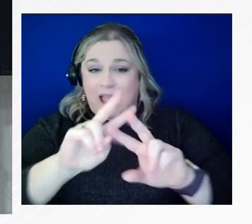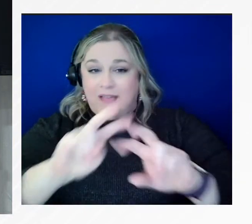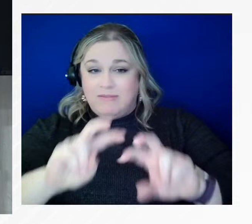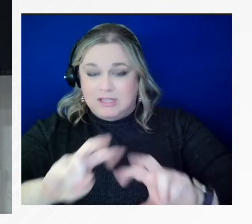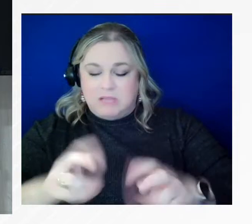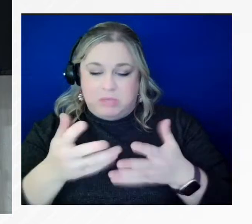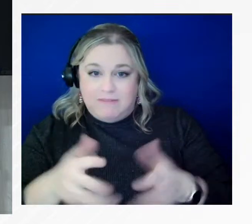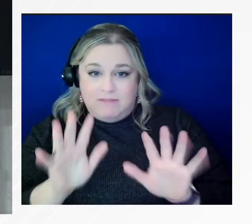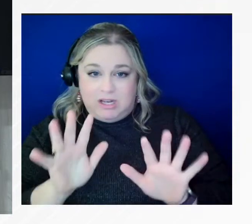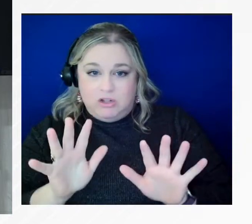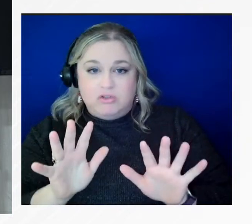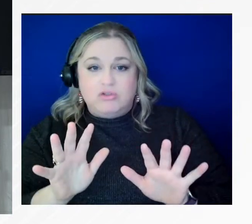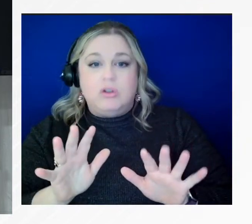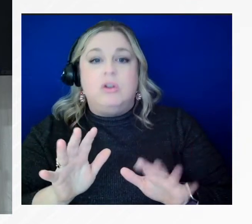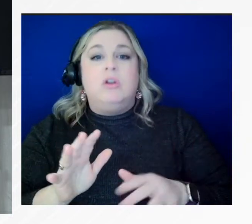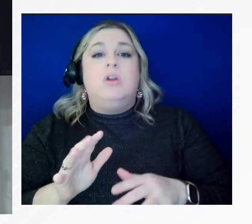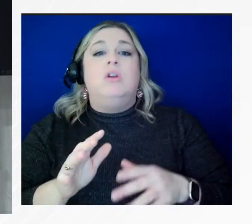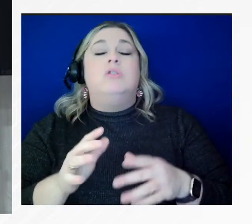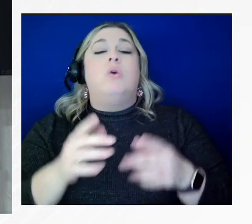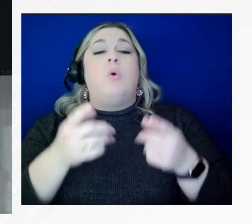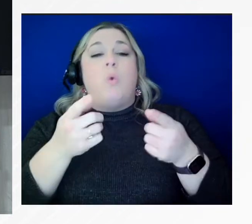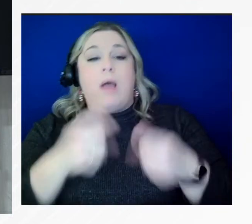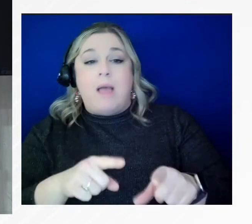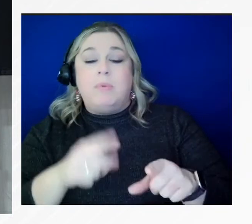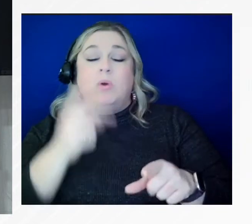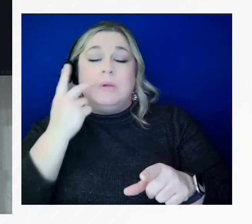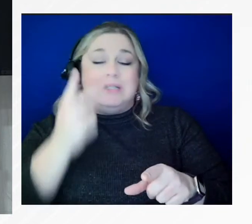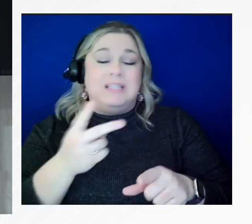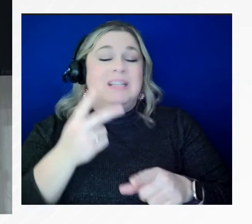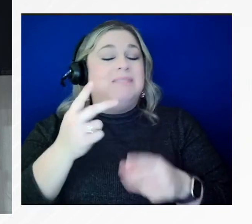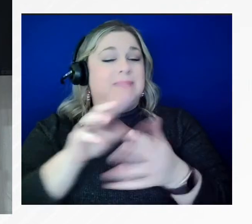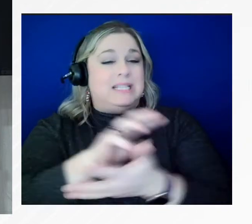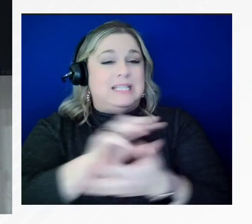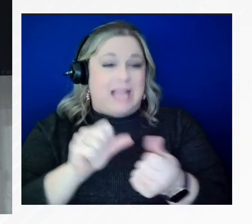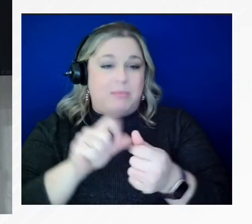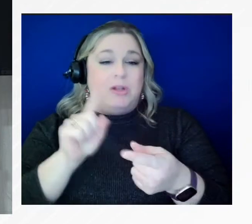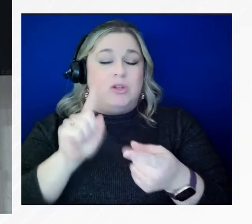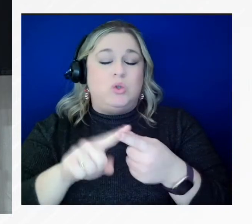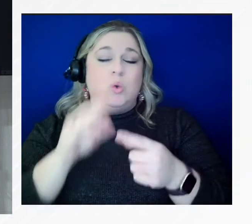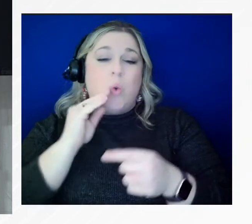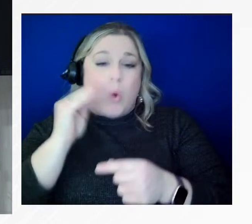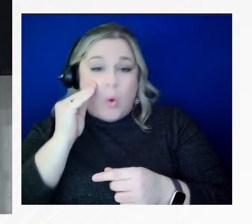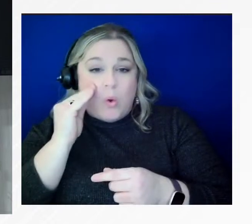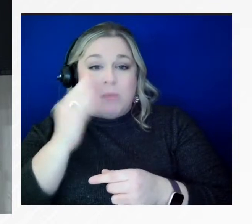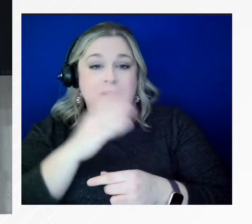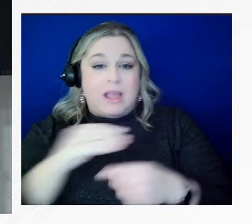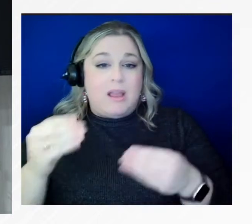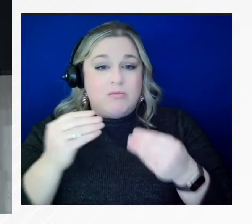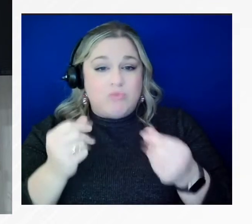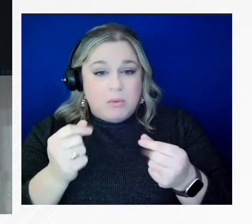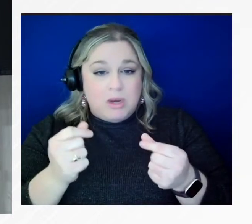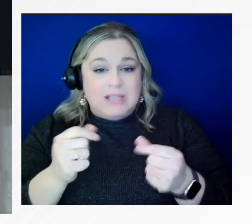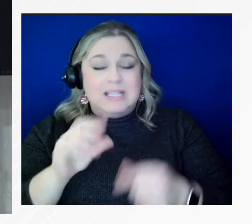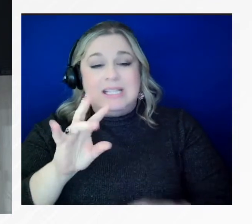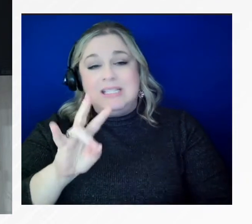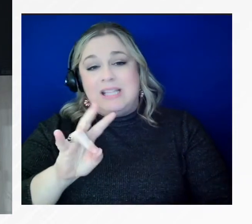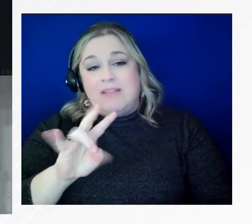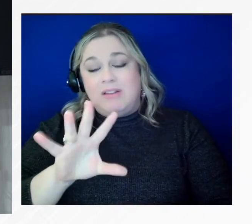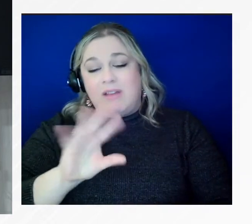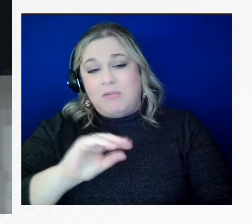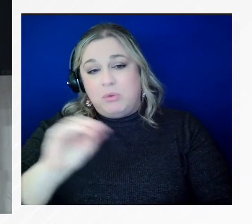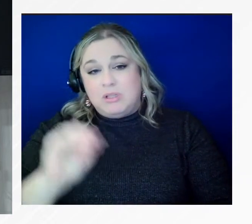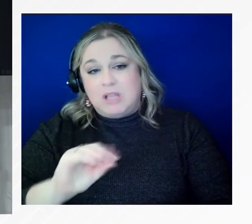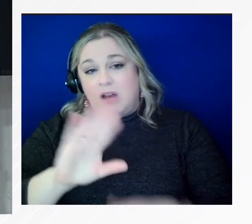within the footprint of the fire area where we did sustain damage to homes and property, 75% of those structures